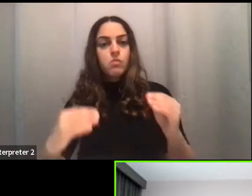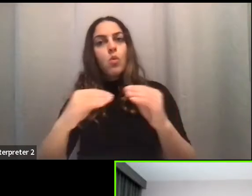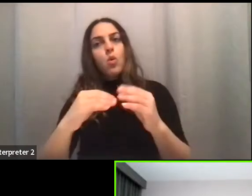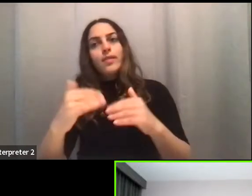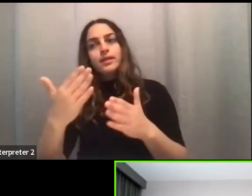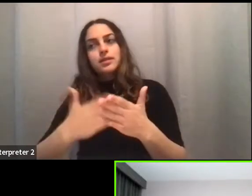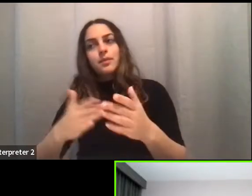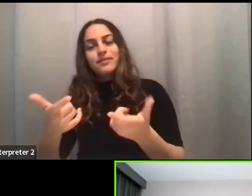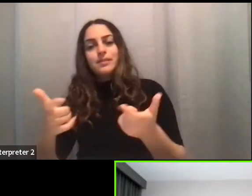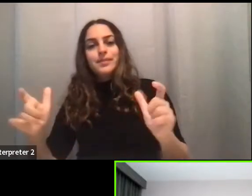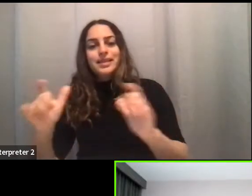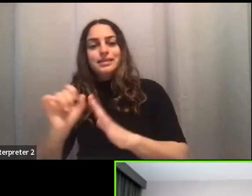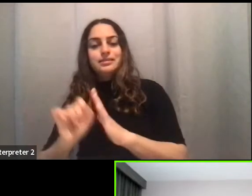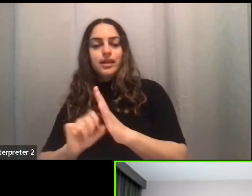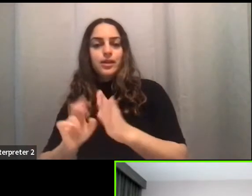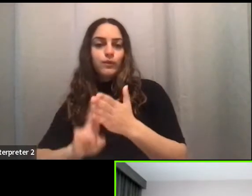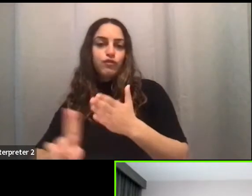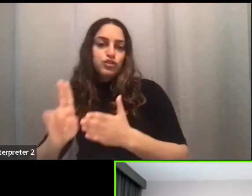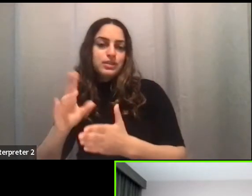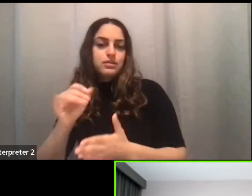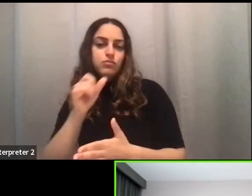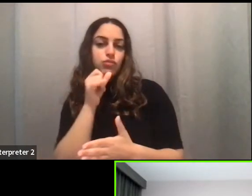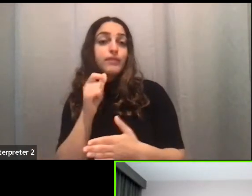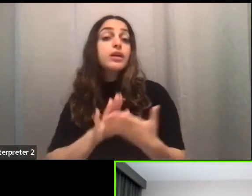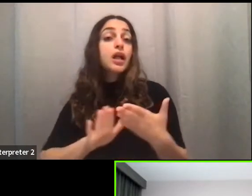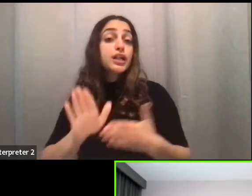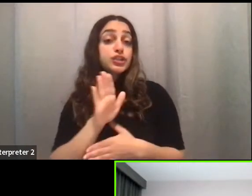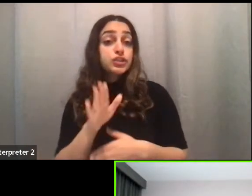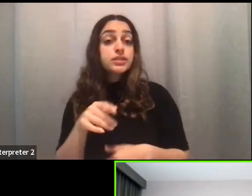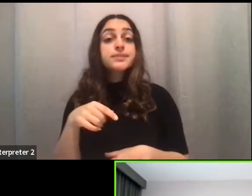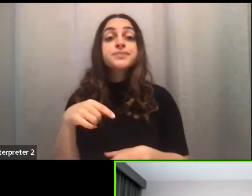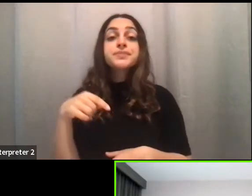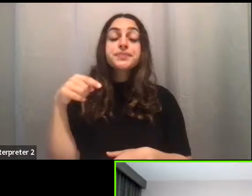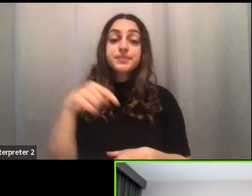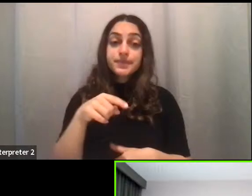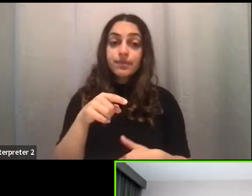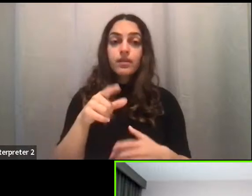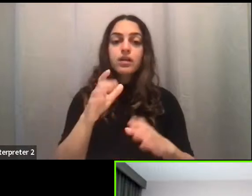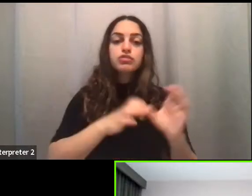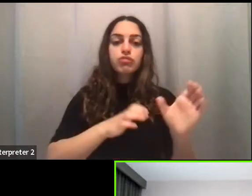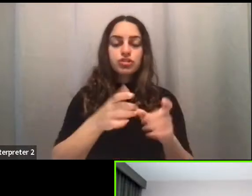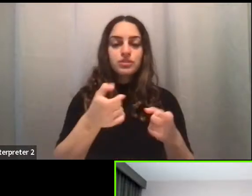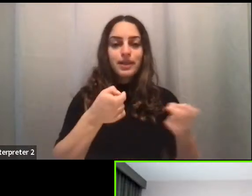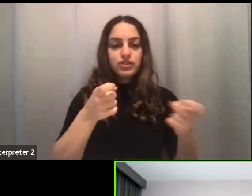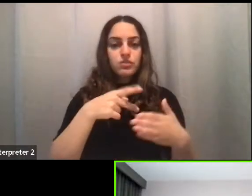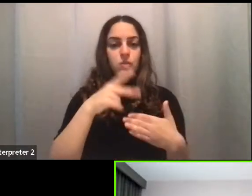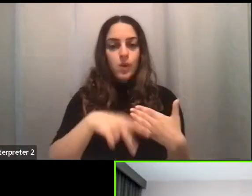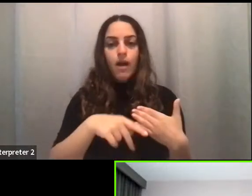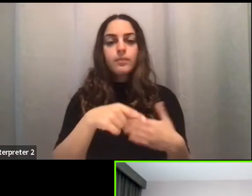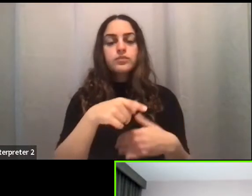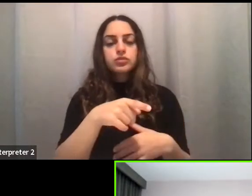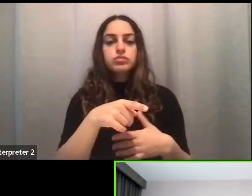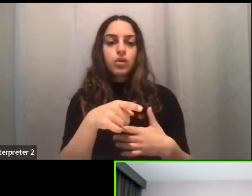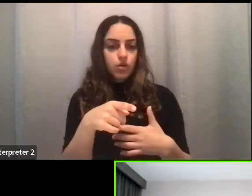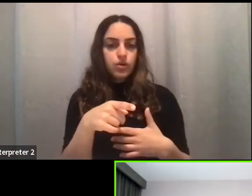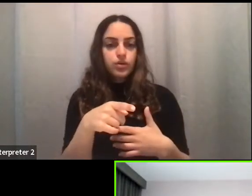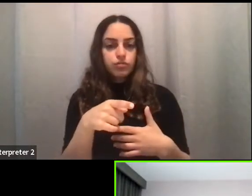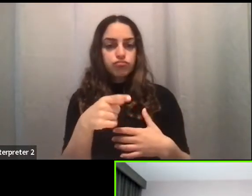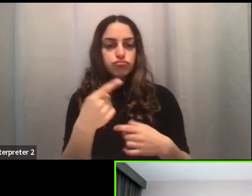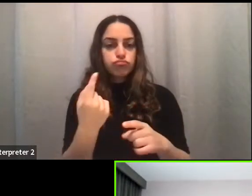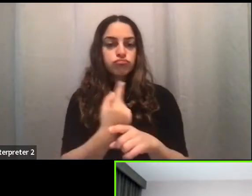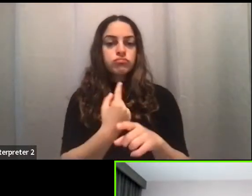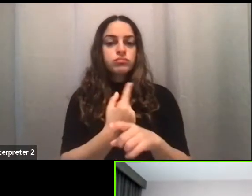state universities and private colleges and these construction management programs are regularly the the job